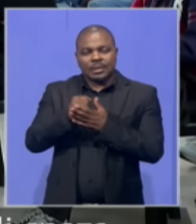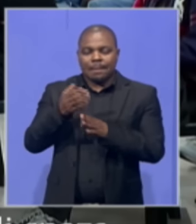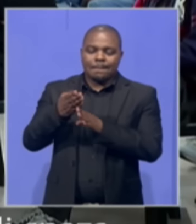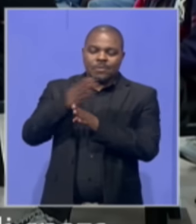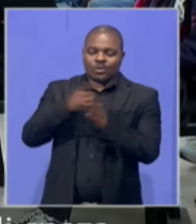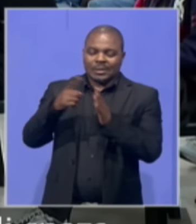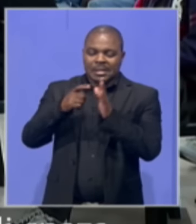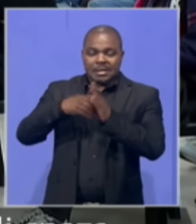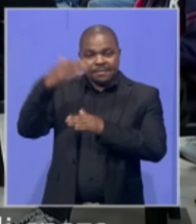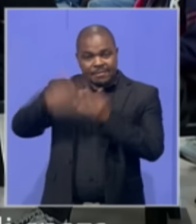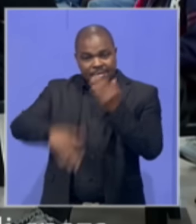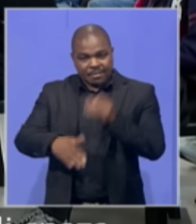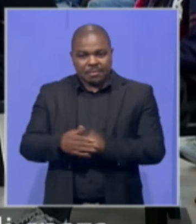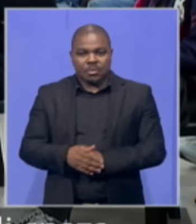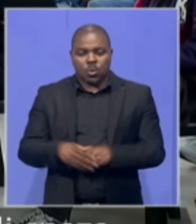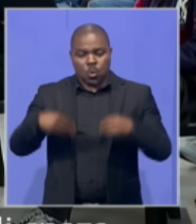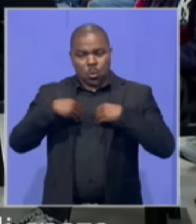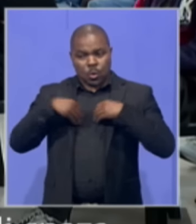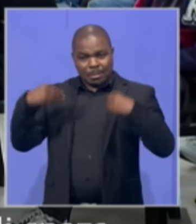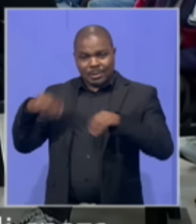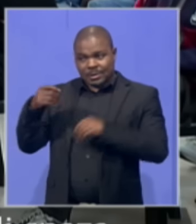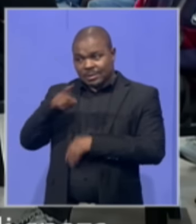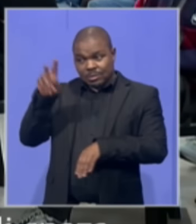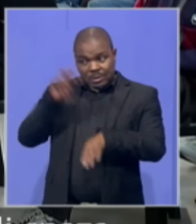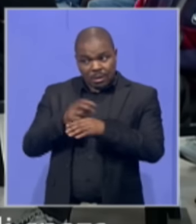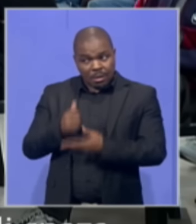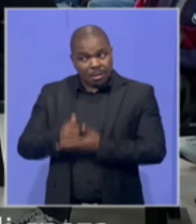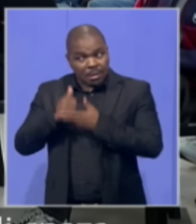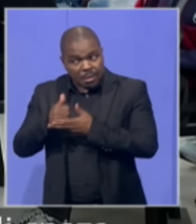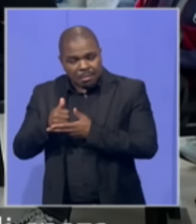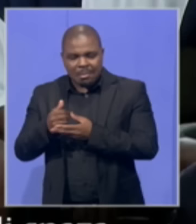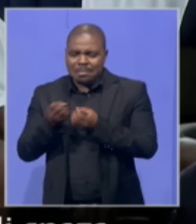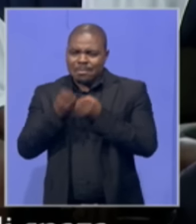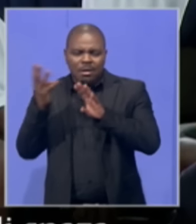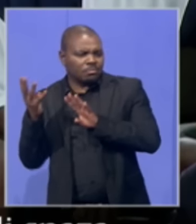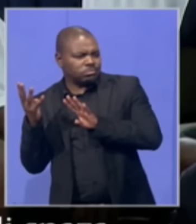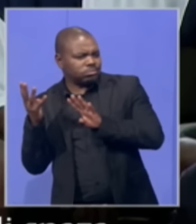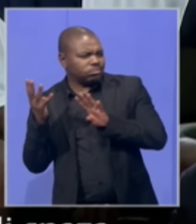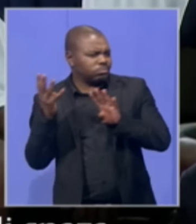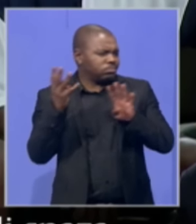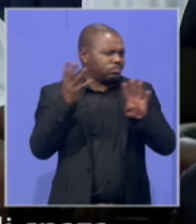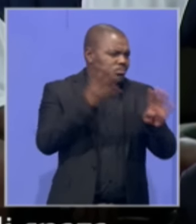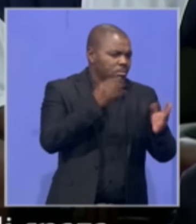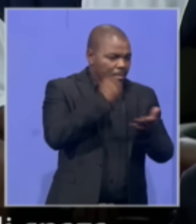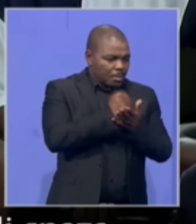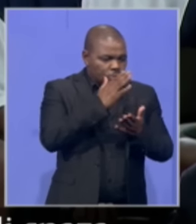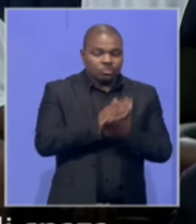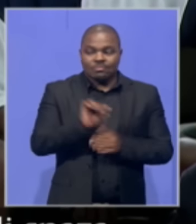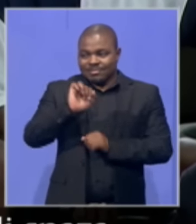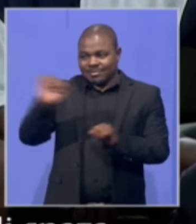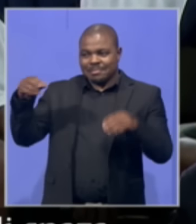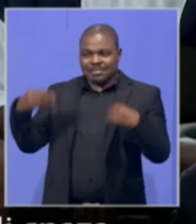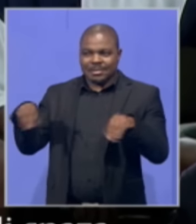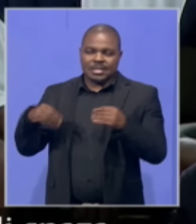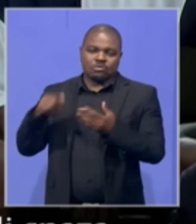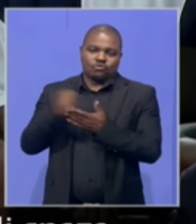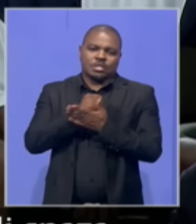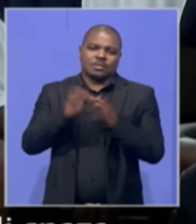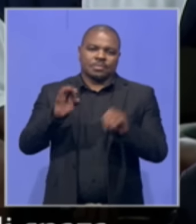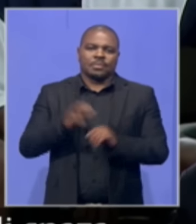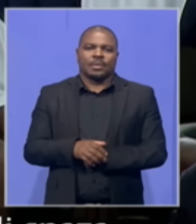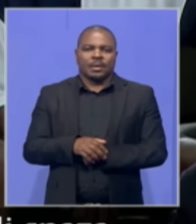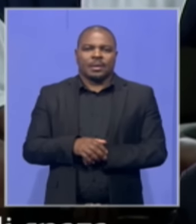beilweng. Beng ba dikgwebo ba ba tlhokang thuso ba tlile ka bontsi go netefatsa maemo a dikgwebo tsa bone. Kgwebo